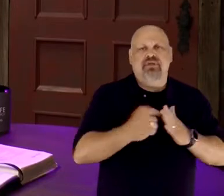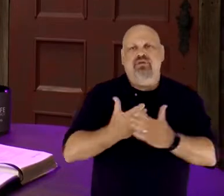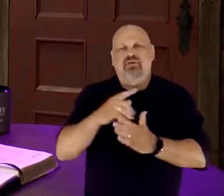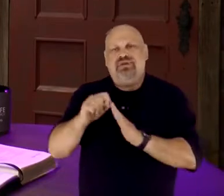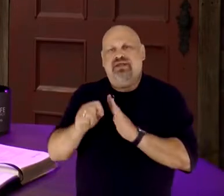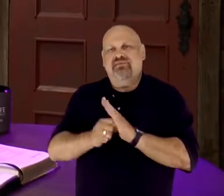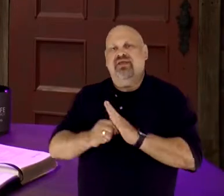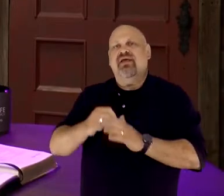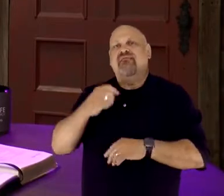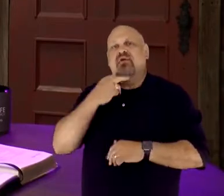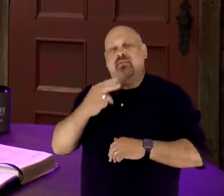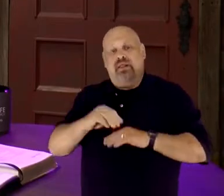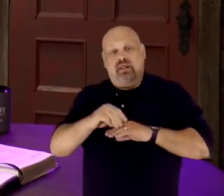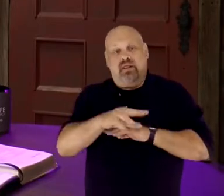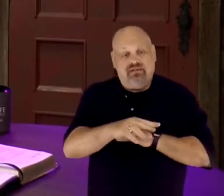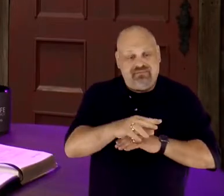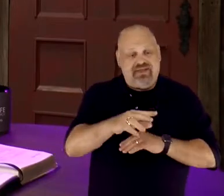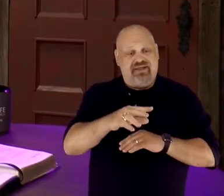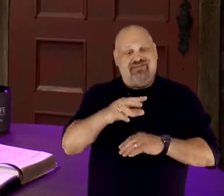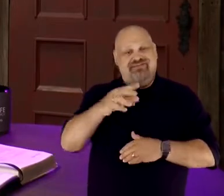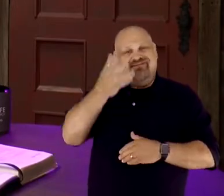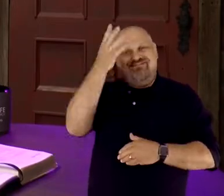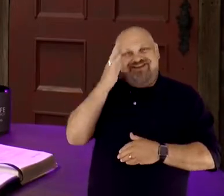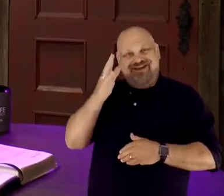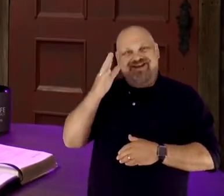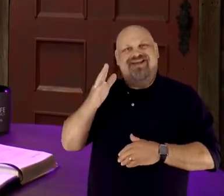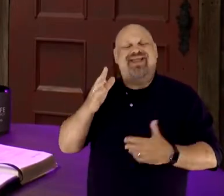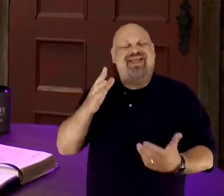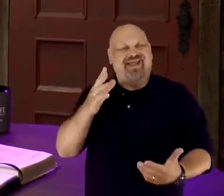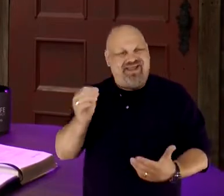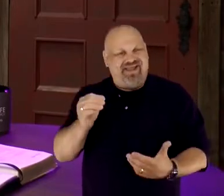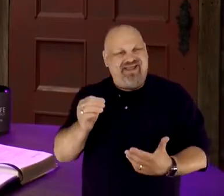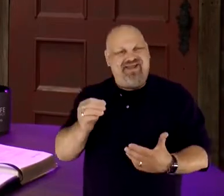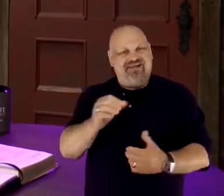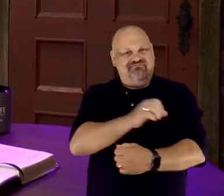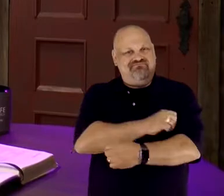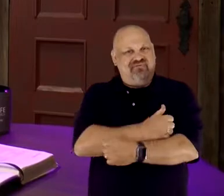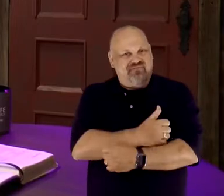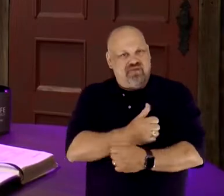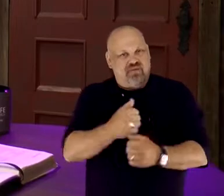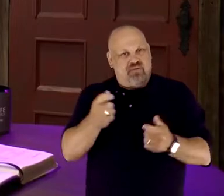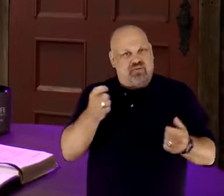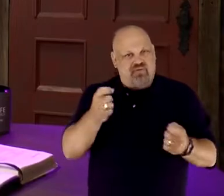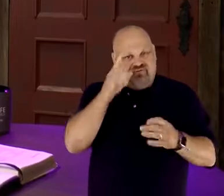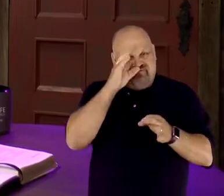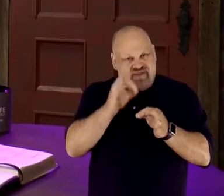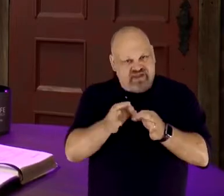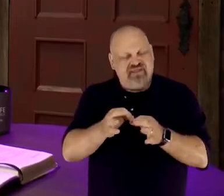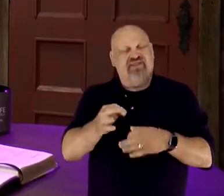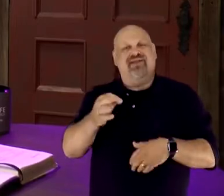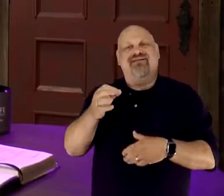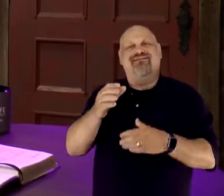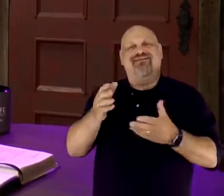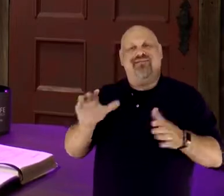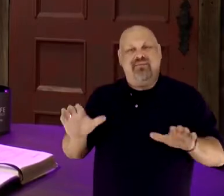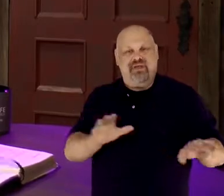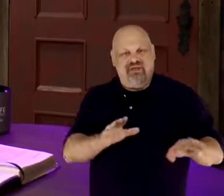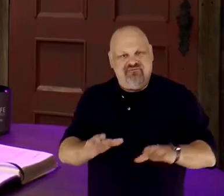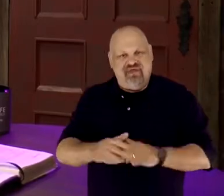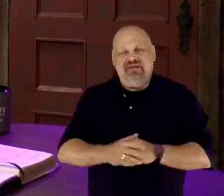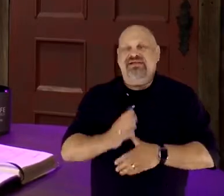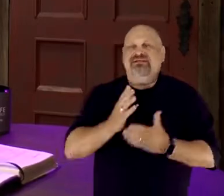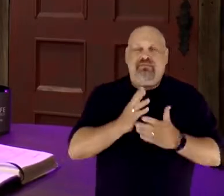to man, the infallible, authoritative rule of faith and conduct. Some have suggested that certain portions of Scripture